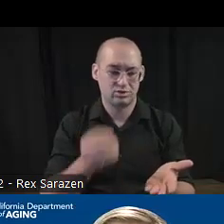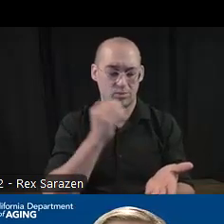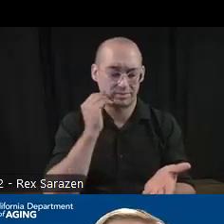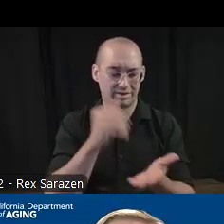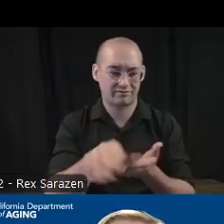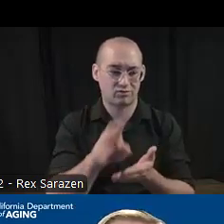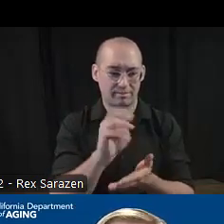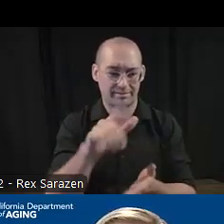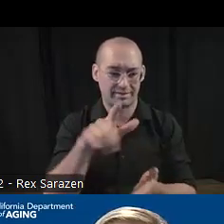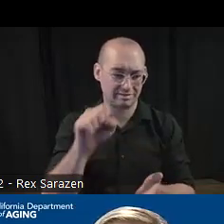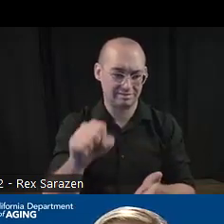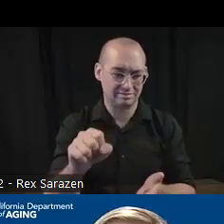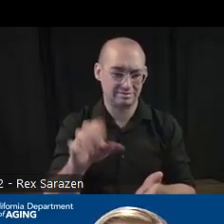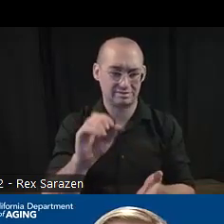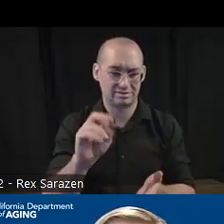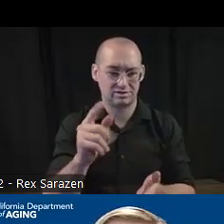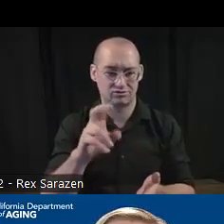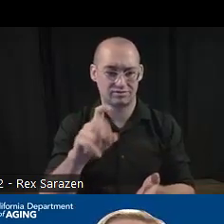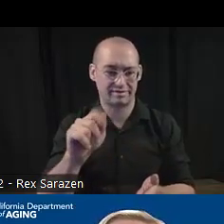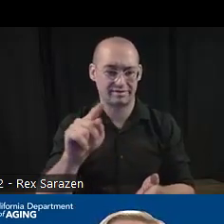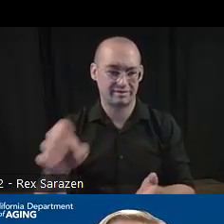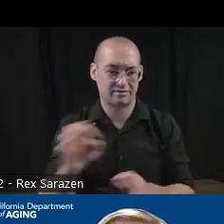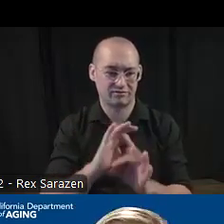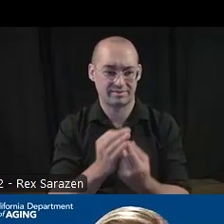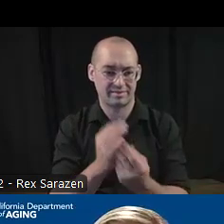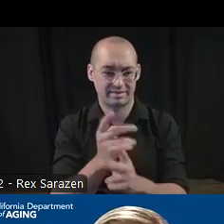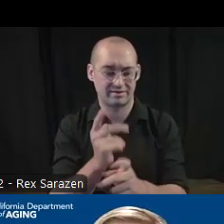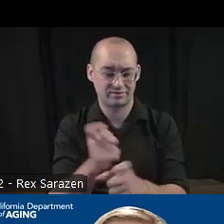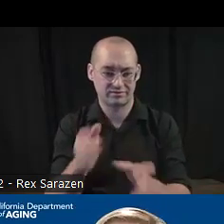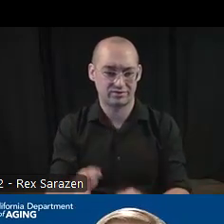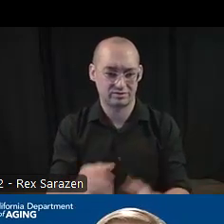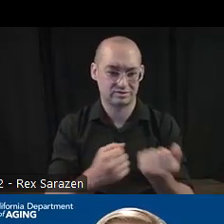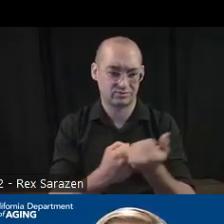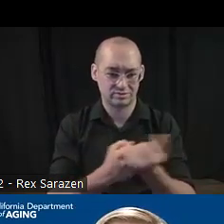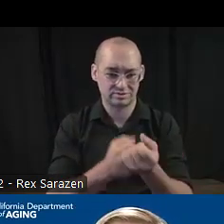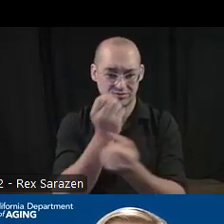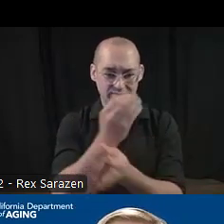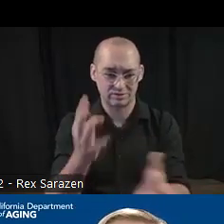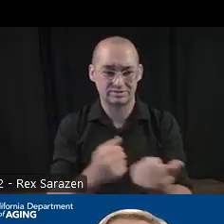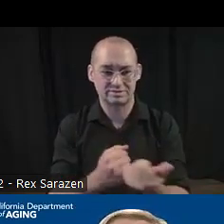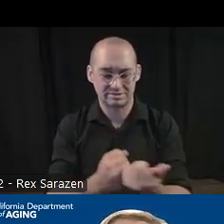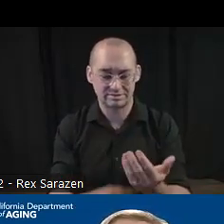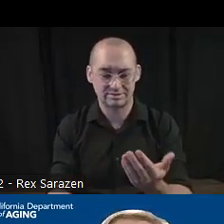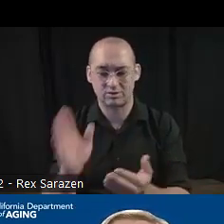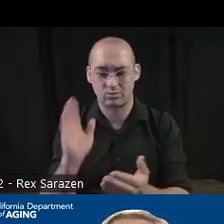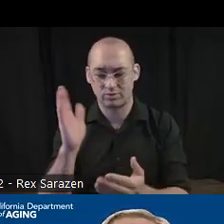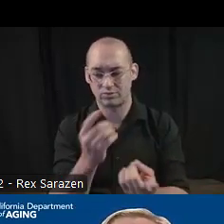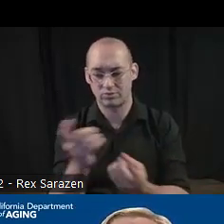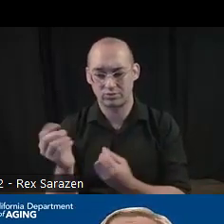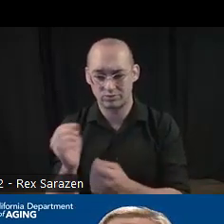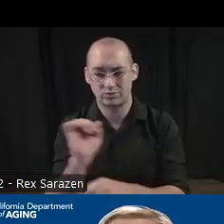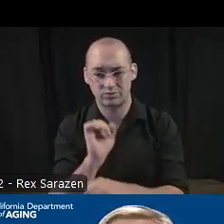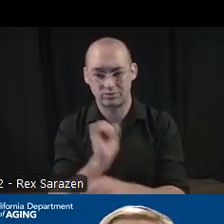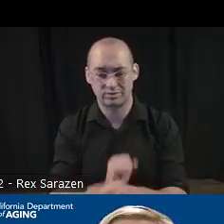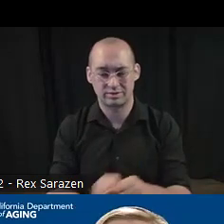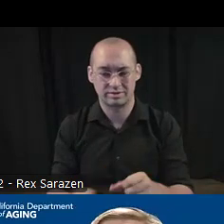meals, family caregiver supports, and information and assistance. We're going to be working